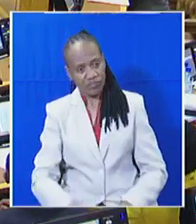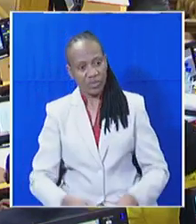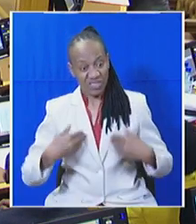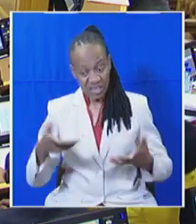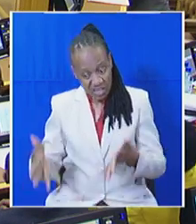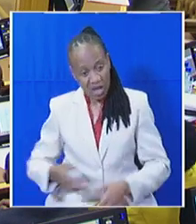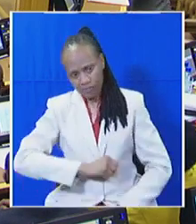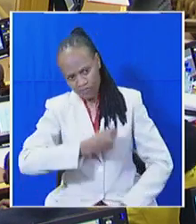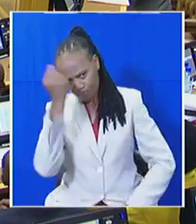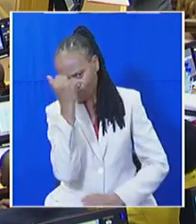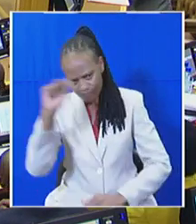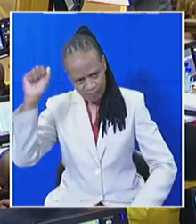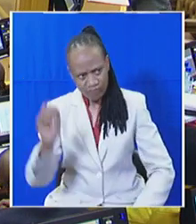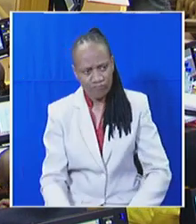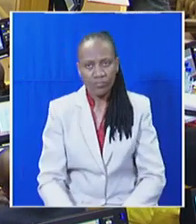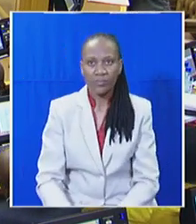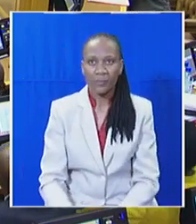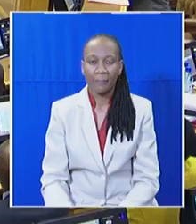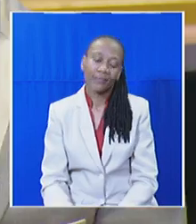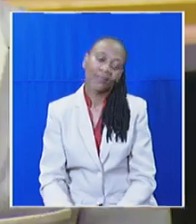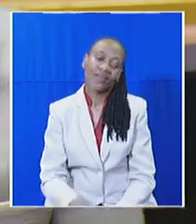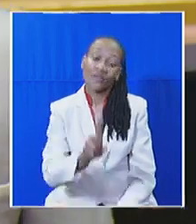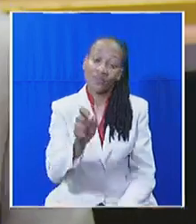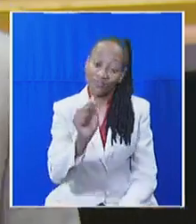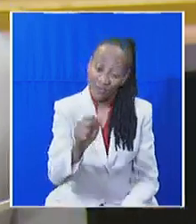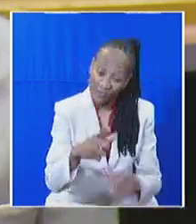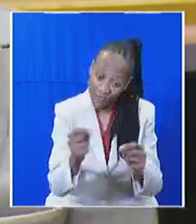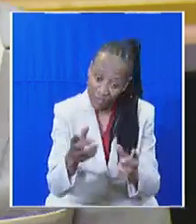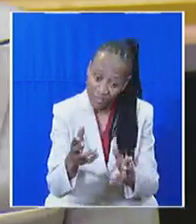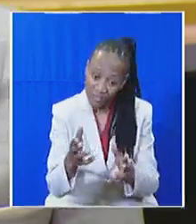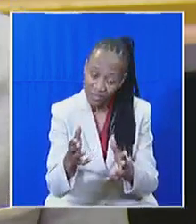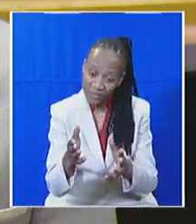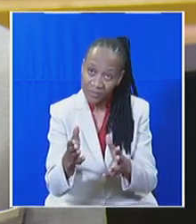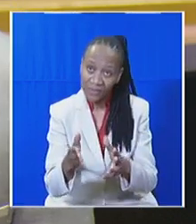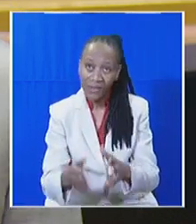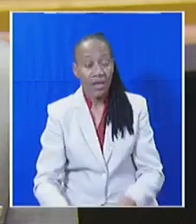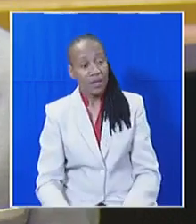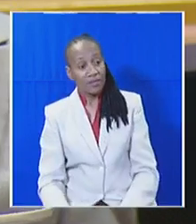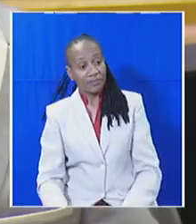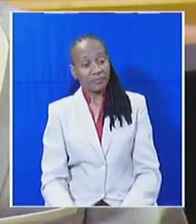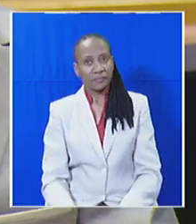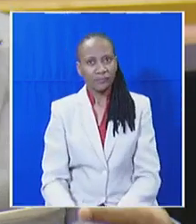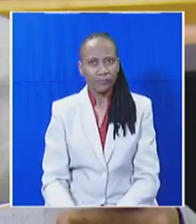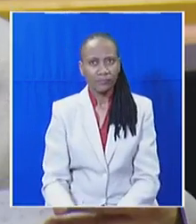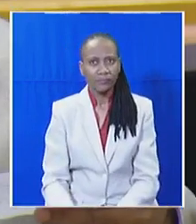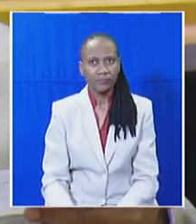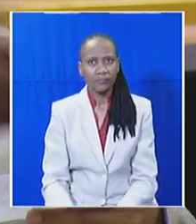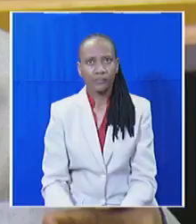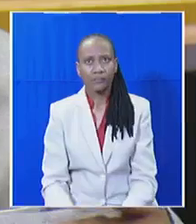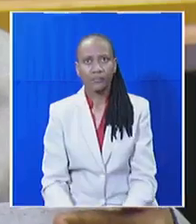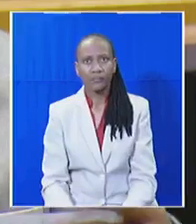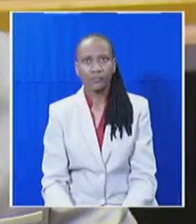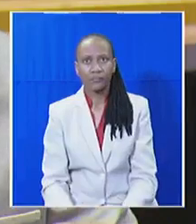us. Please finish your question. Mr. President, I won't go to the EFF because they don't have anything to offer.